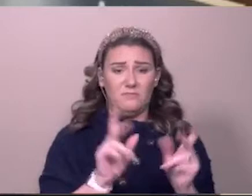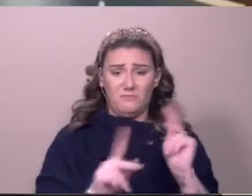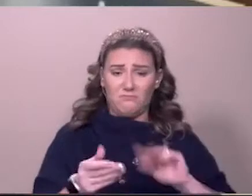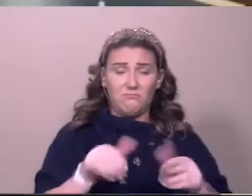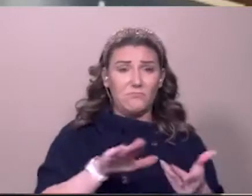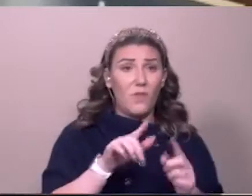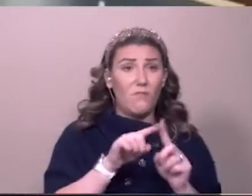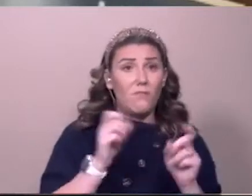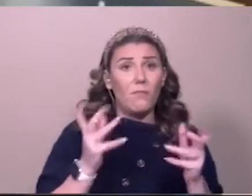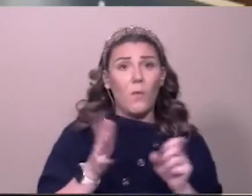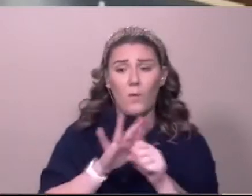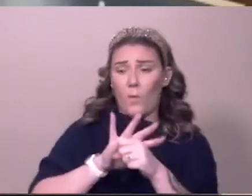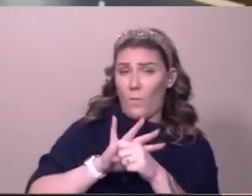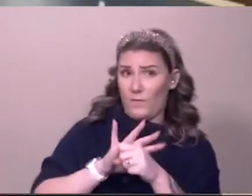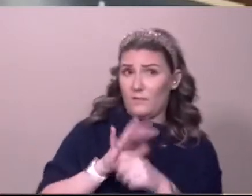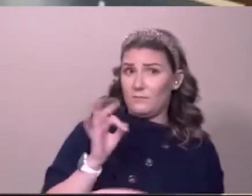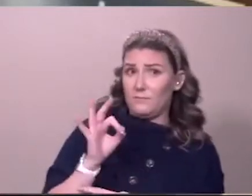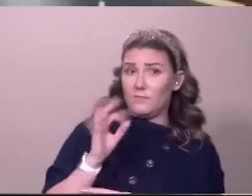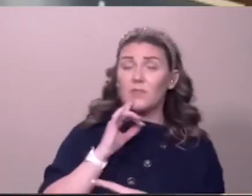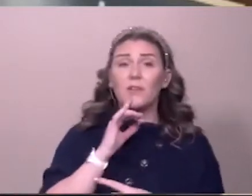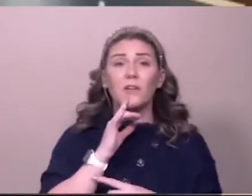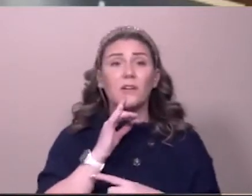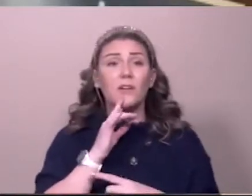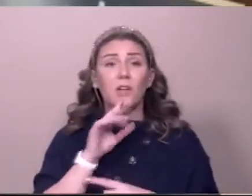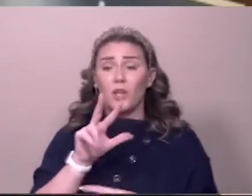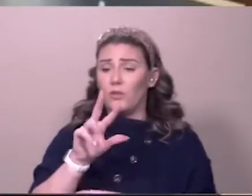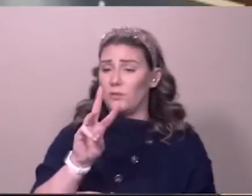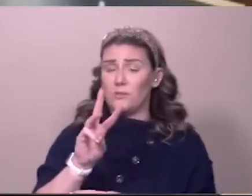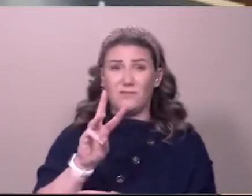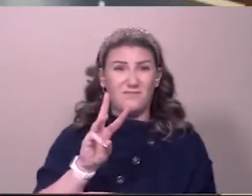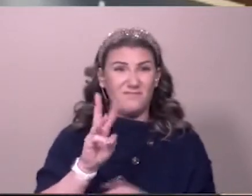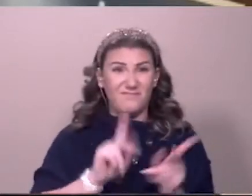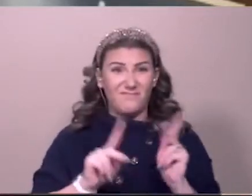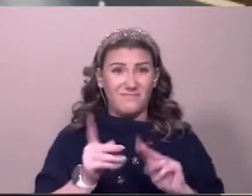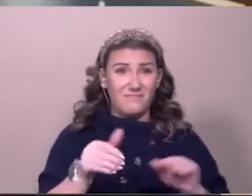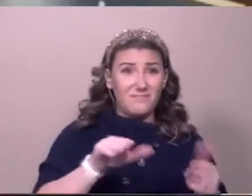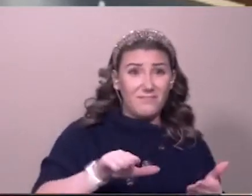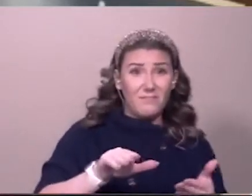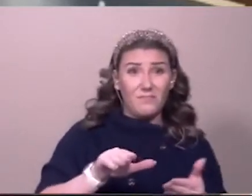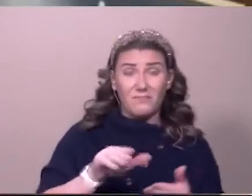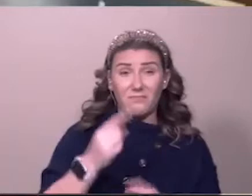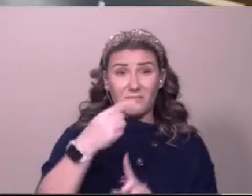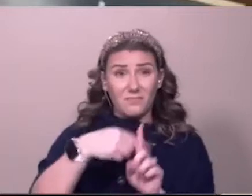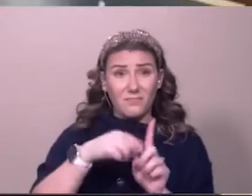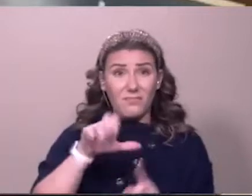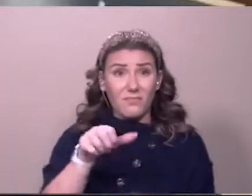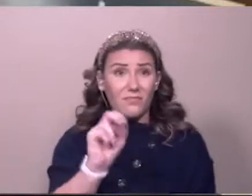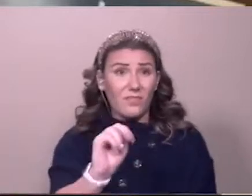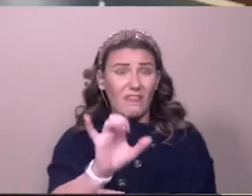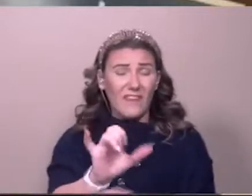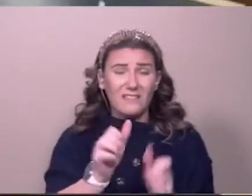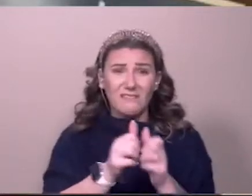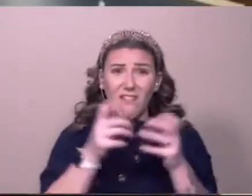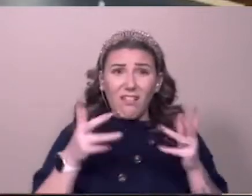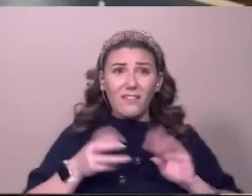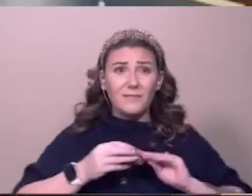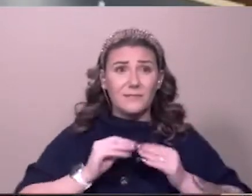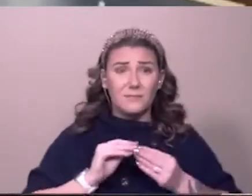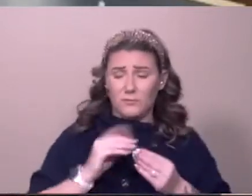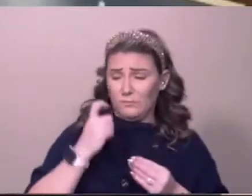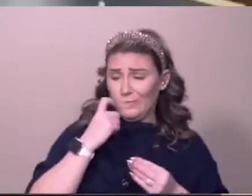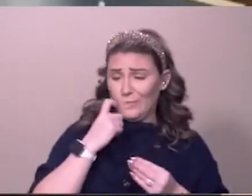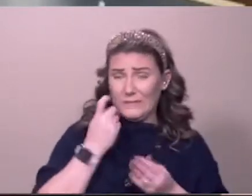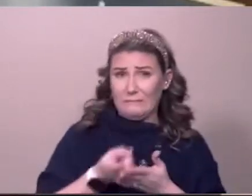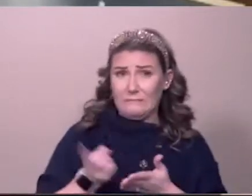We lost 36 people in the month of January. That's a lot for us. And even in the last week, we had about